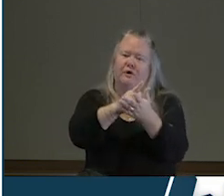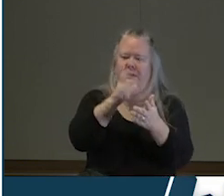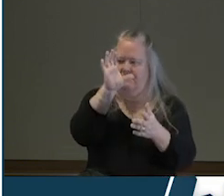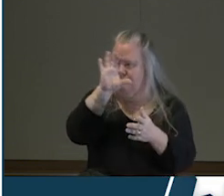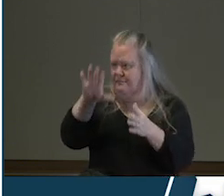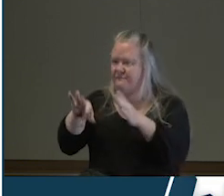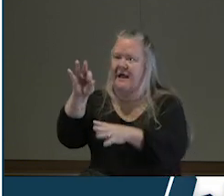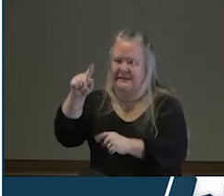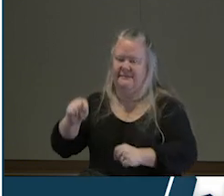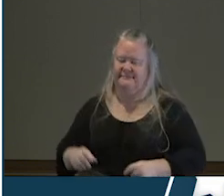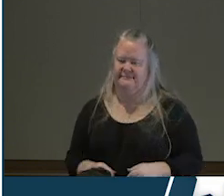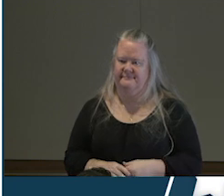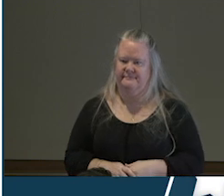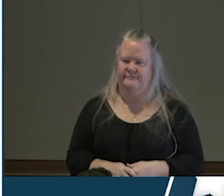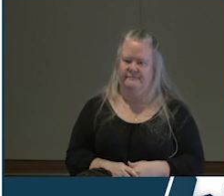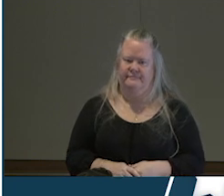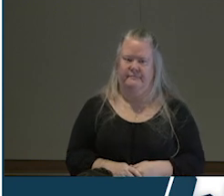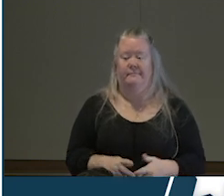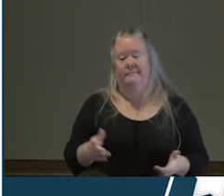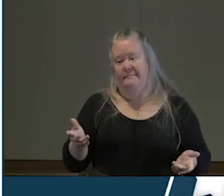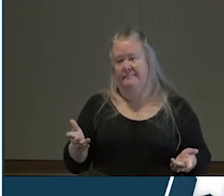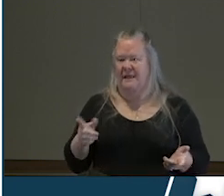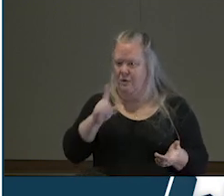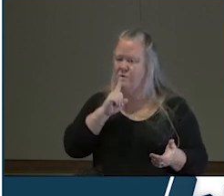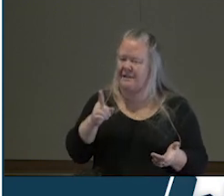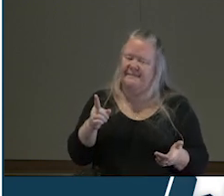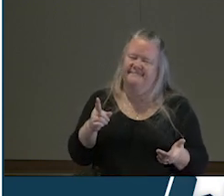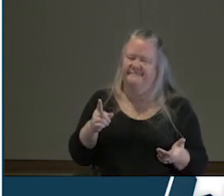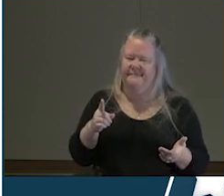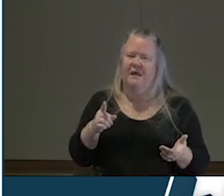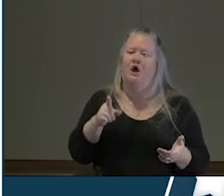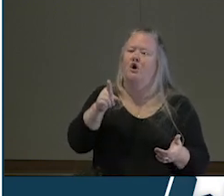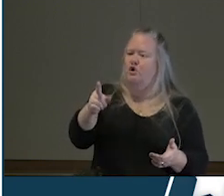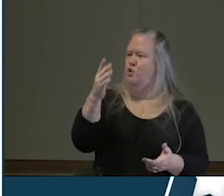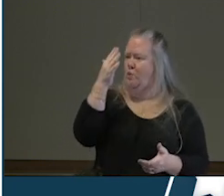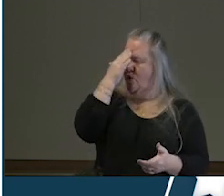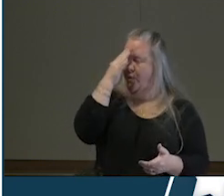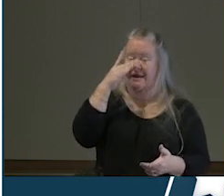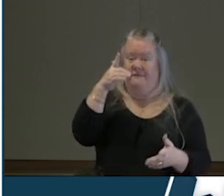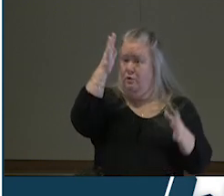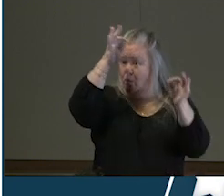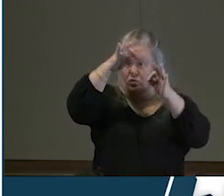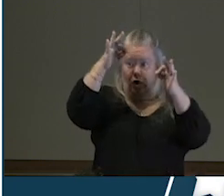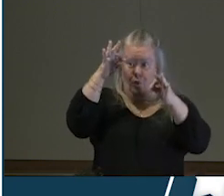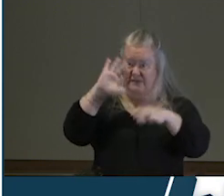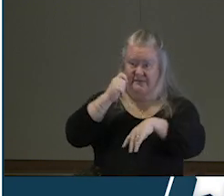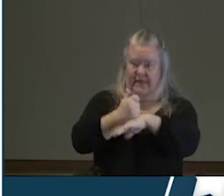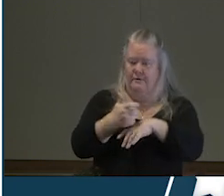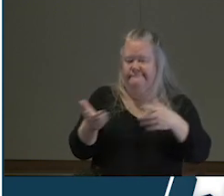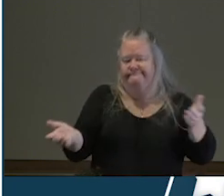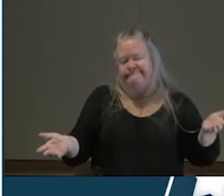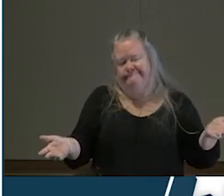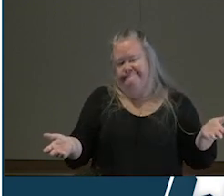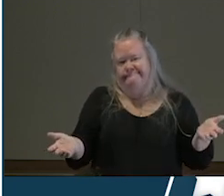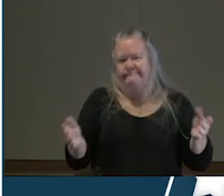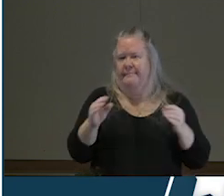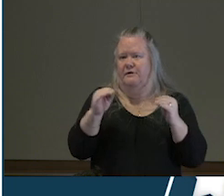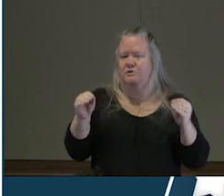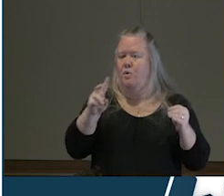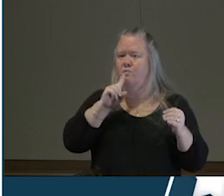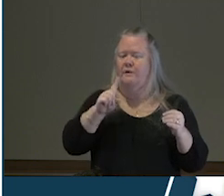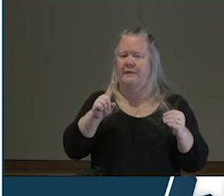down. So it would really be a matter of you knowing something. If you don't know that it's in existence, there's